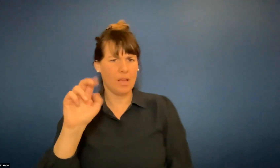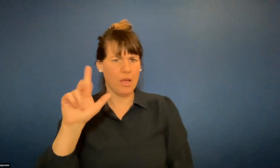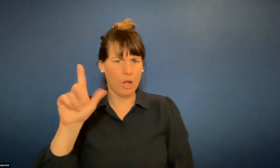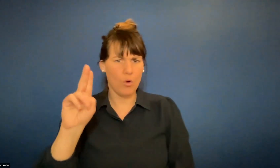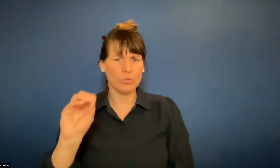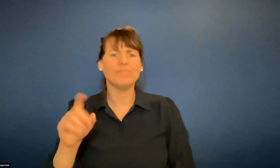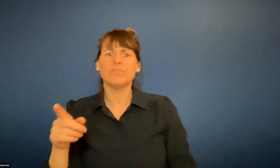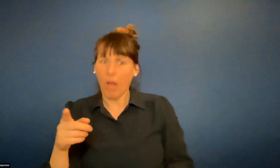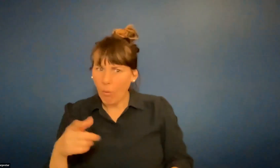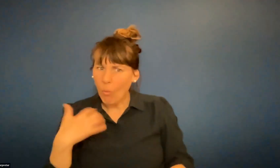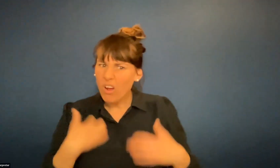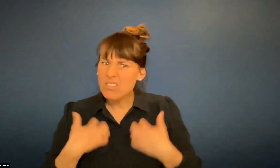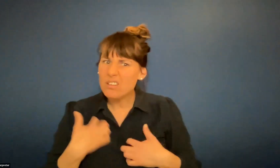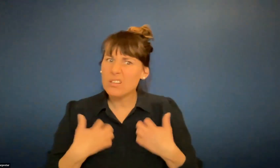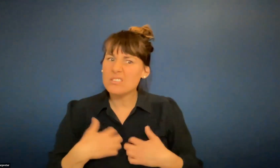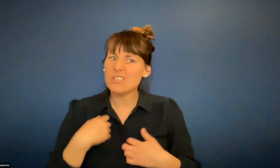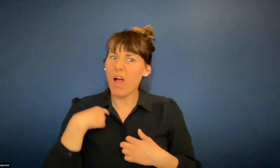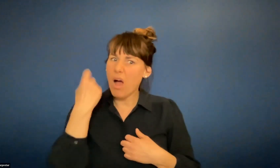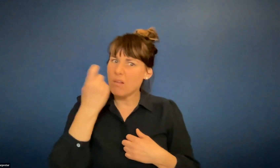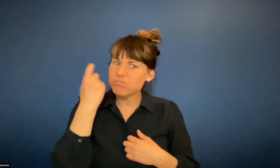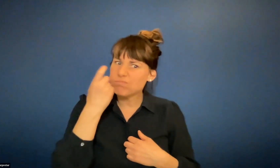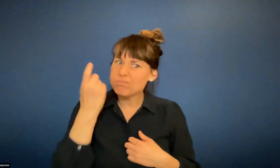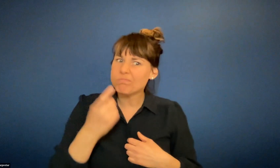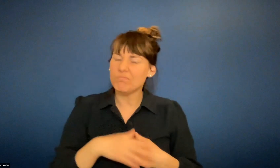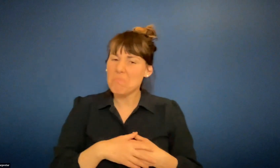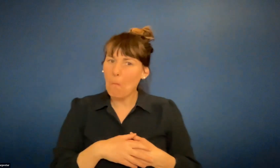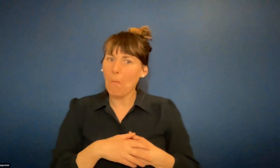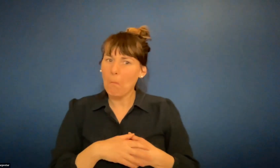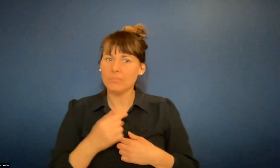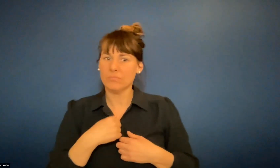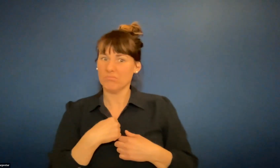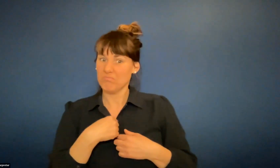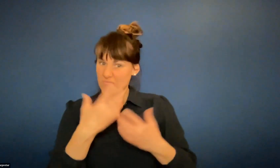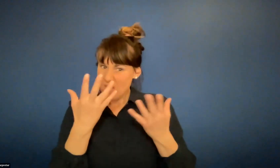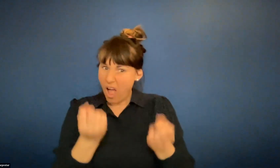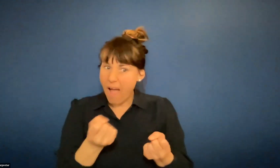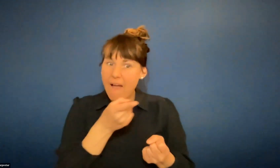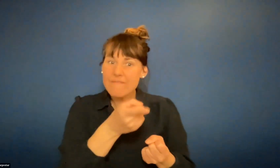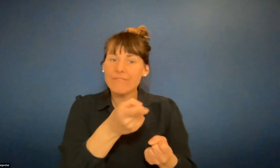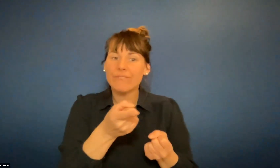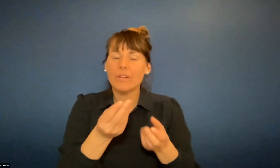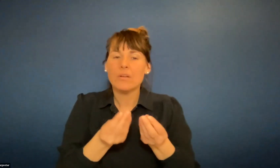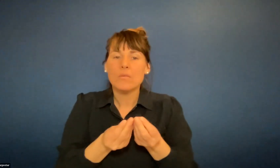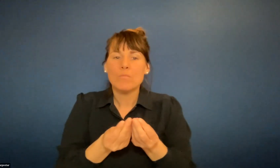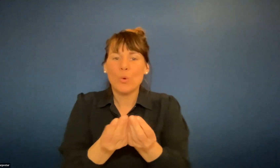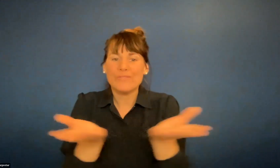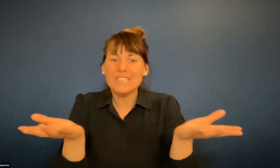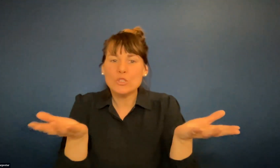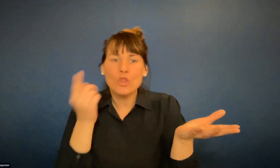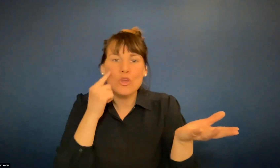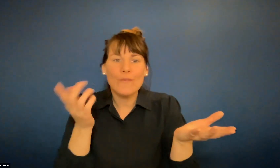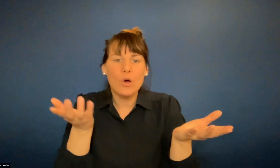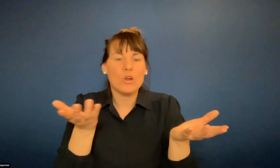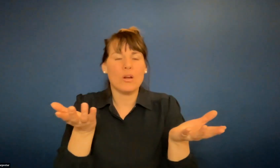disabilities? Because this is very much a health-focused program from what I can tell, but sometimes you